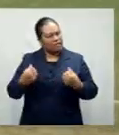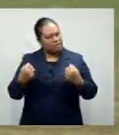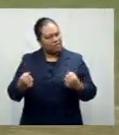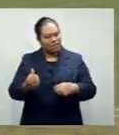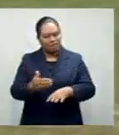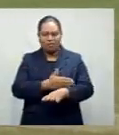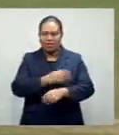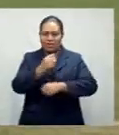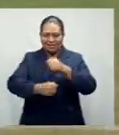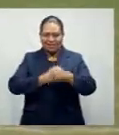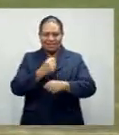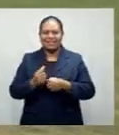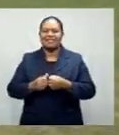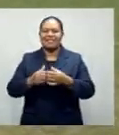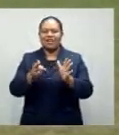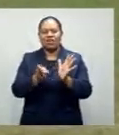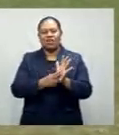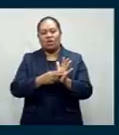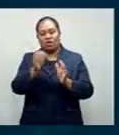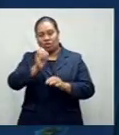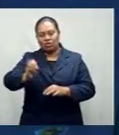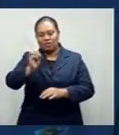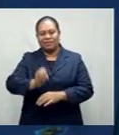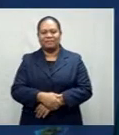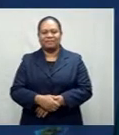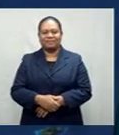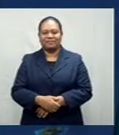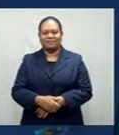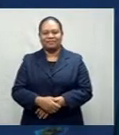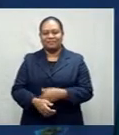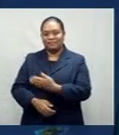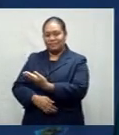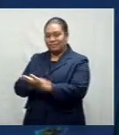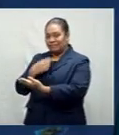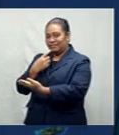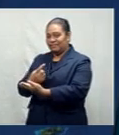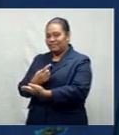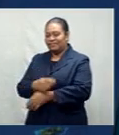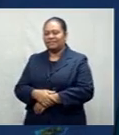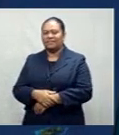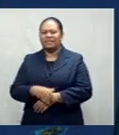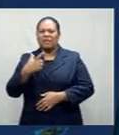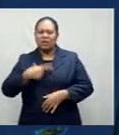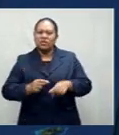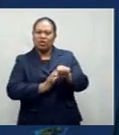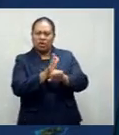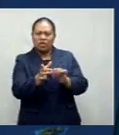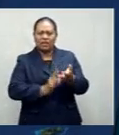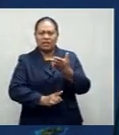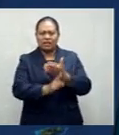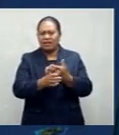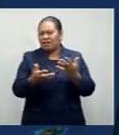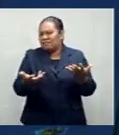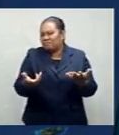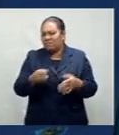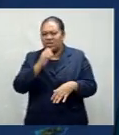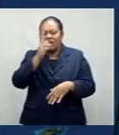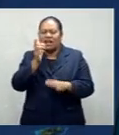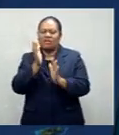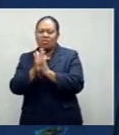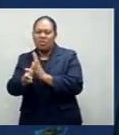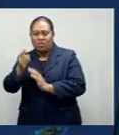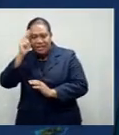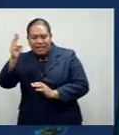before the season starts in October. At the moment, during this pandemic, we are not able to train our